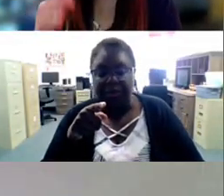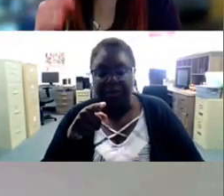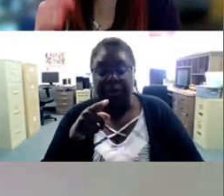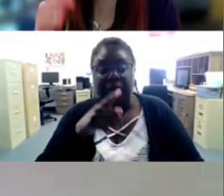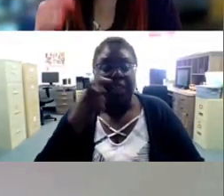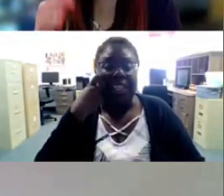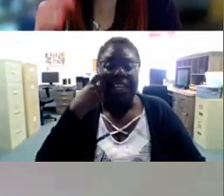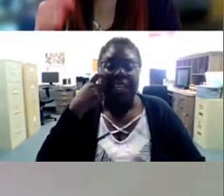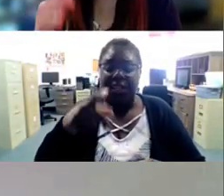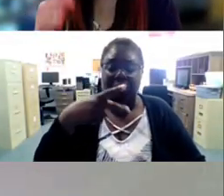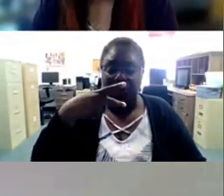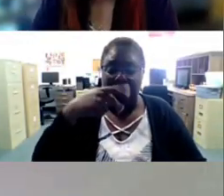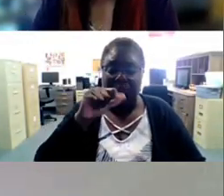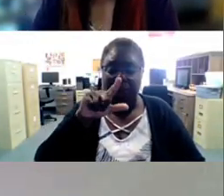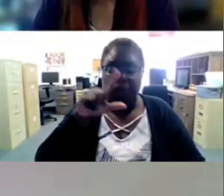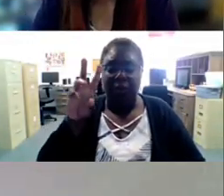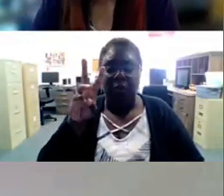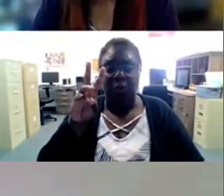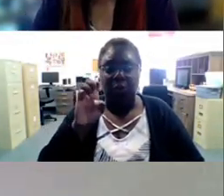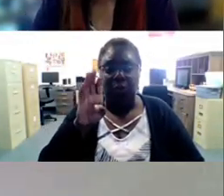Hello. On